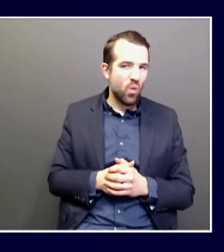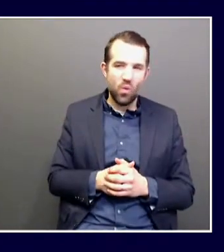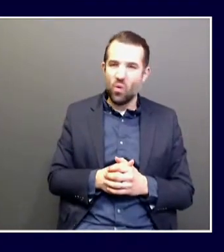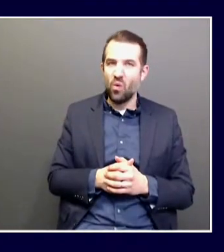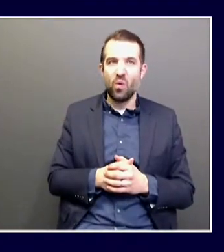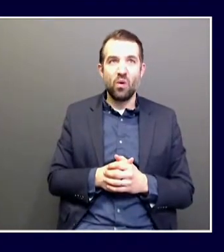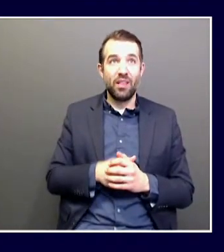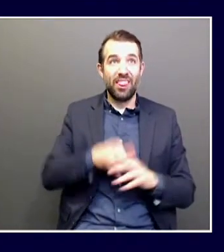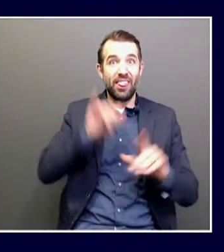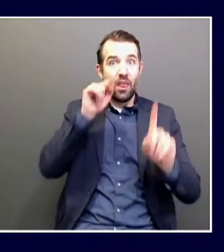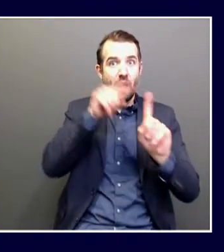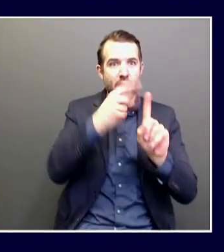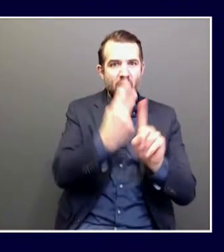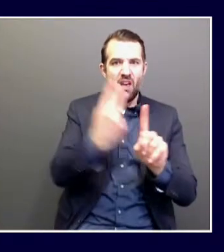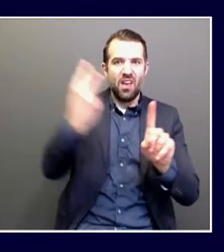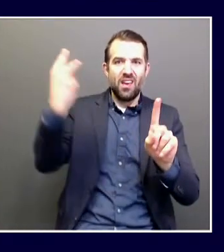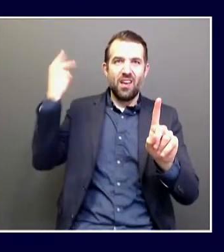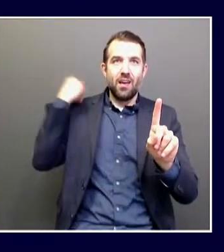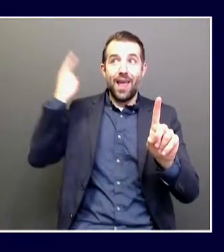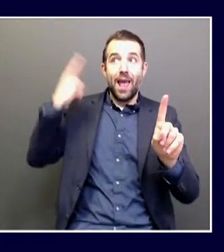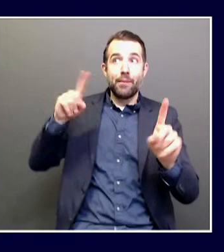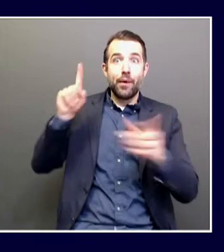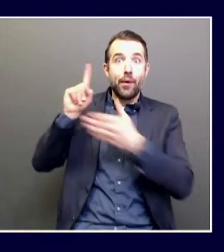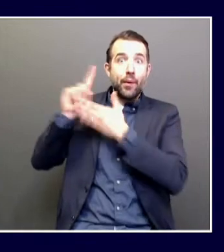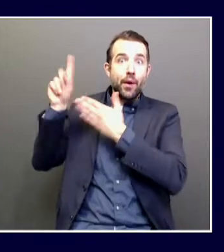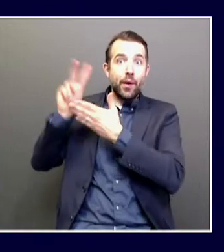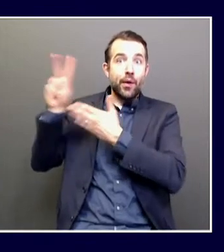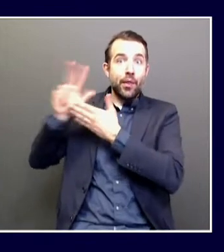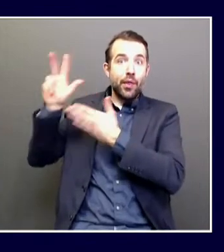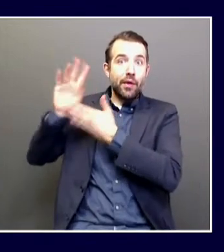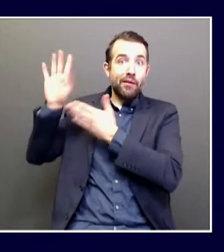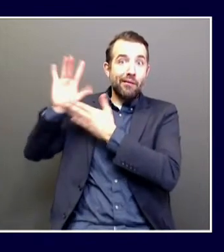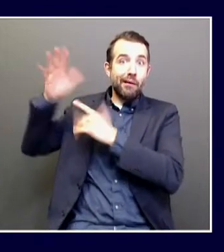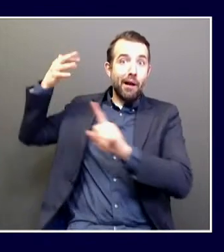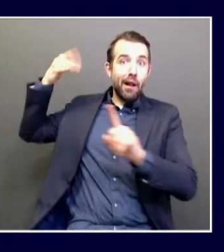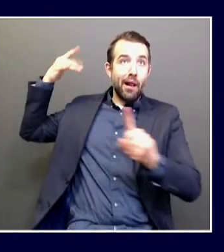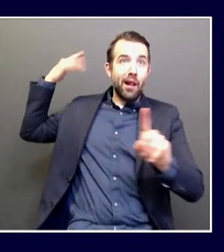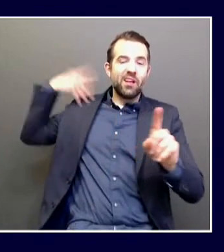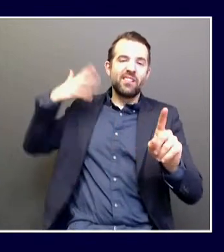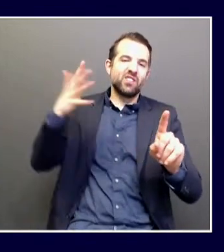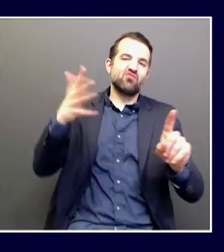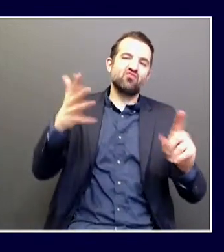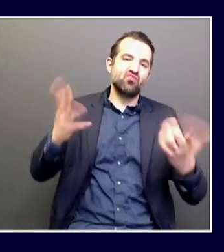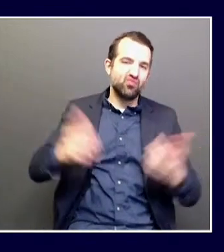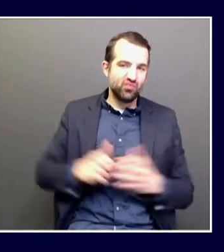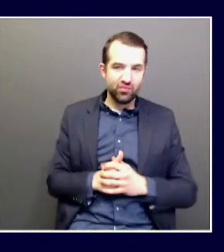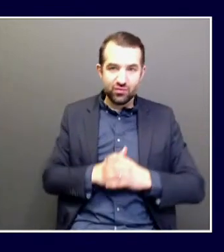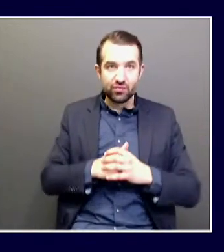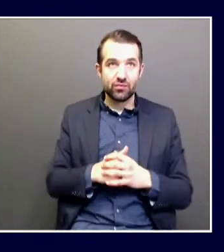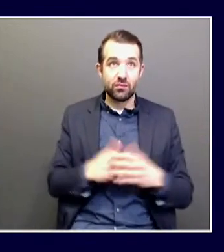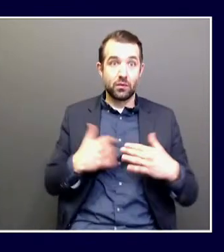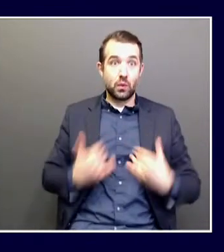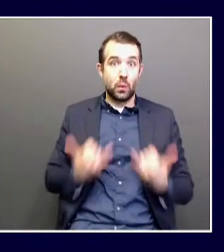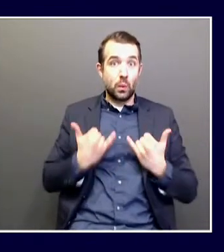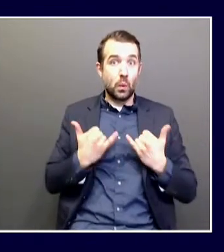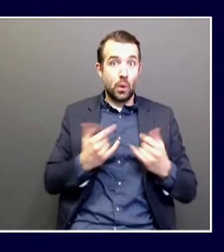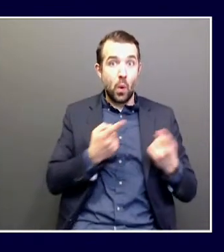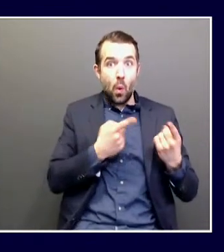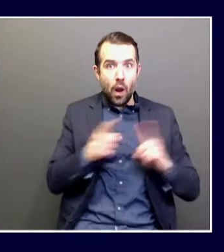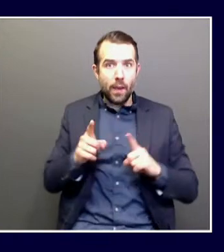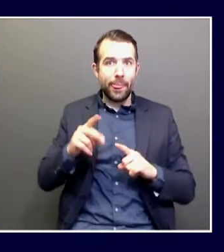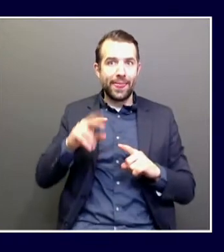transmission events that occurred 1, 2, 3 weeks ago. They do not tell you anything about your prospective risk.